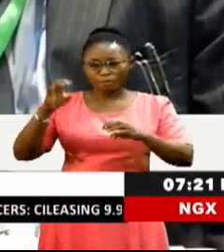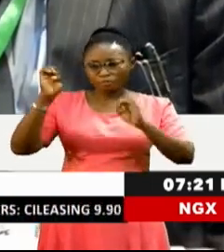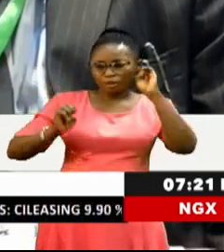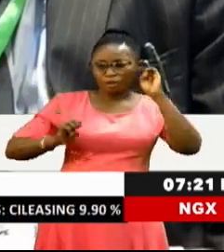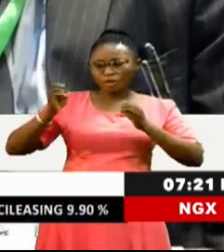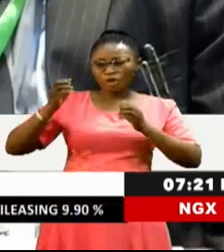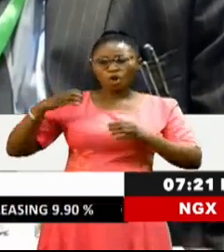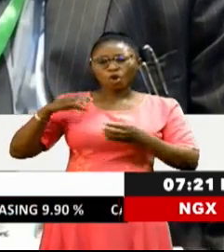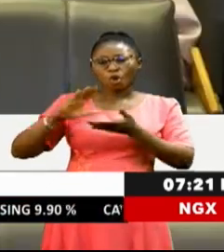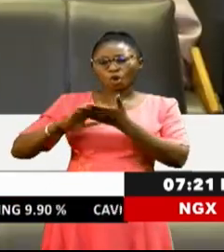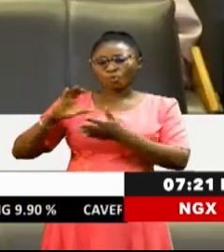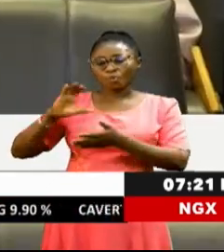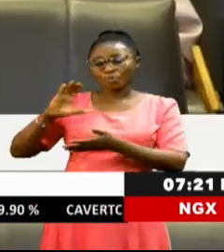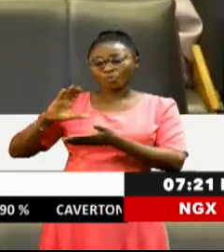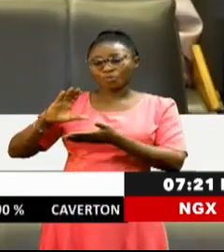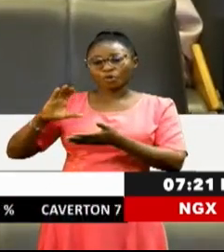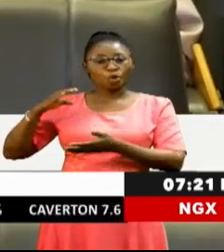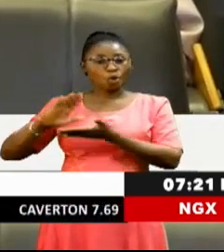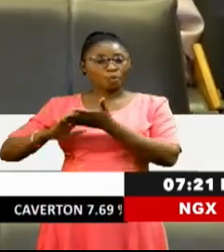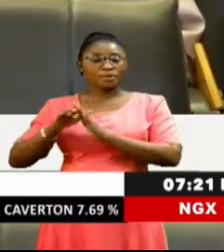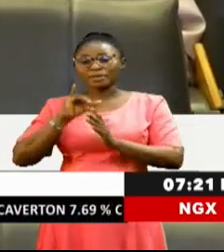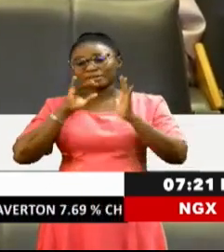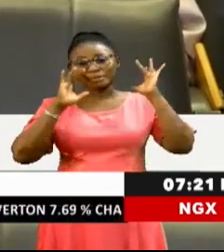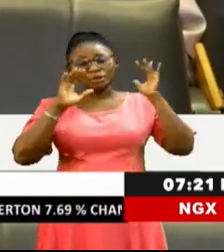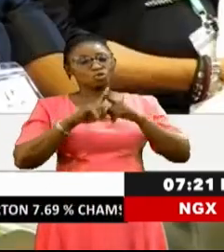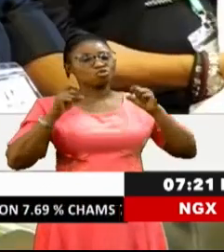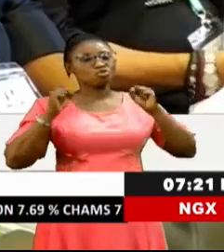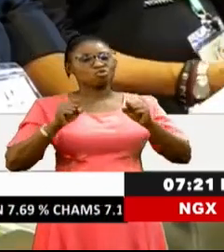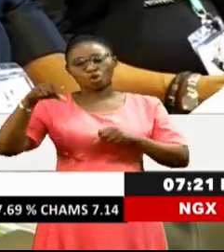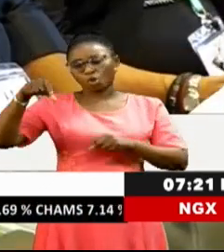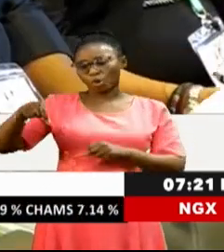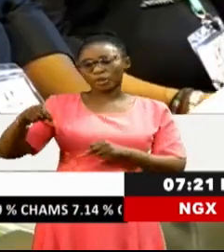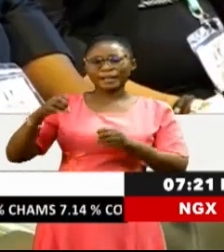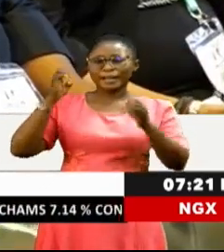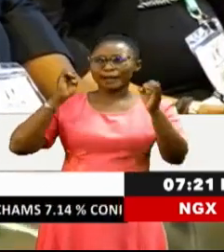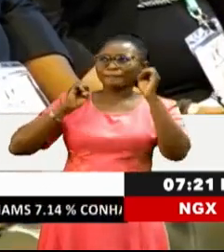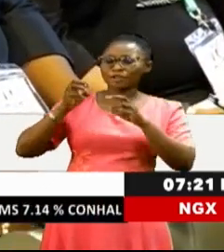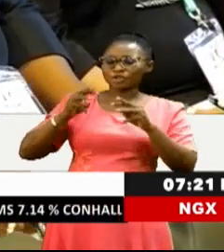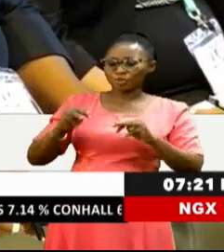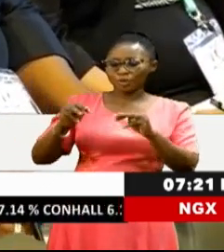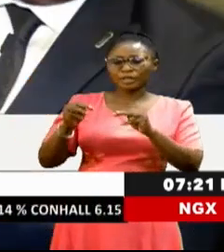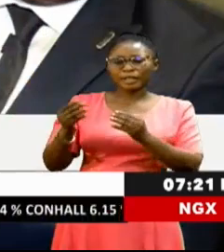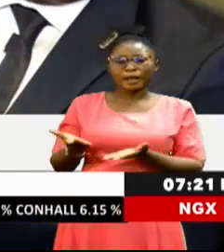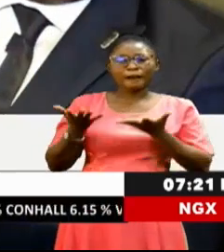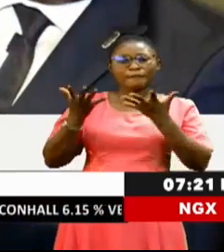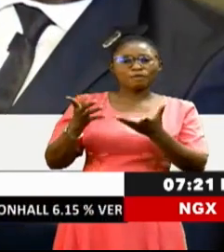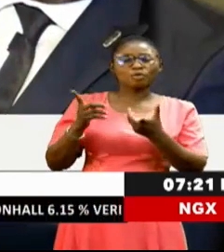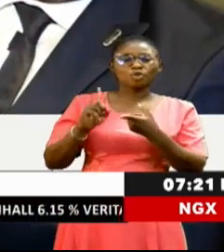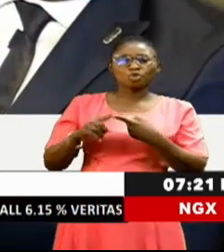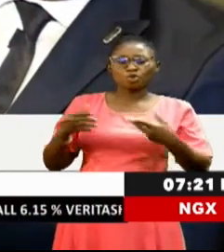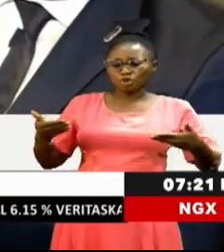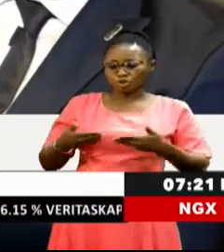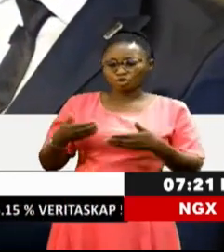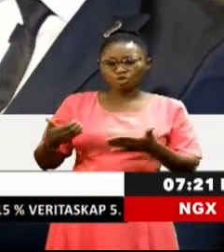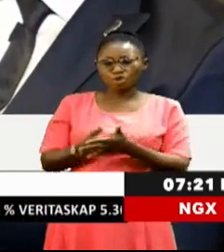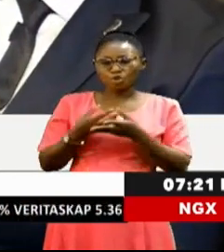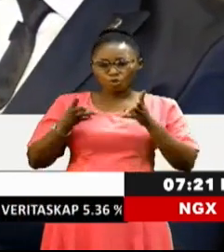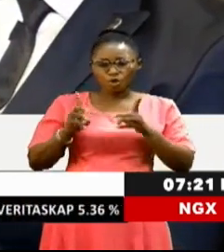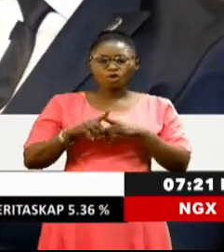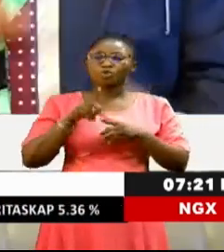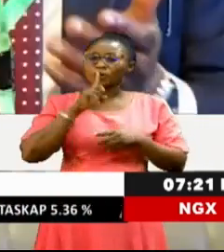Evaluation Committee is expected to strengthen the quarterly evaluation mechanisms already put in place and introduce new measures to